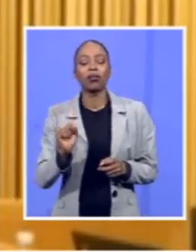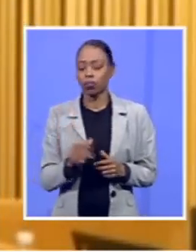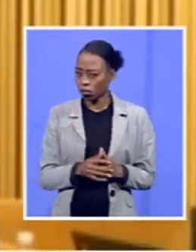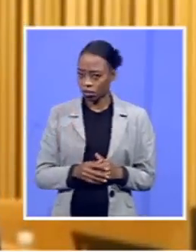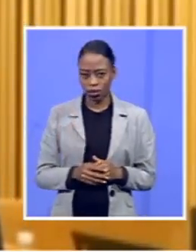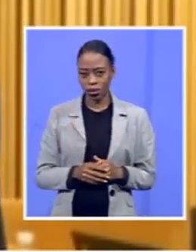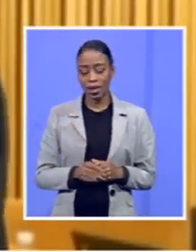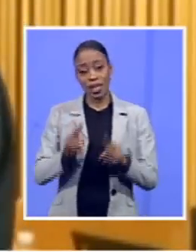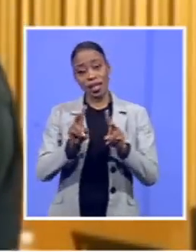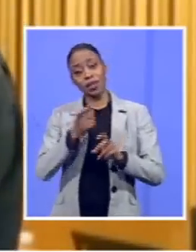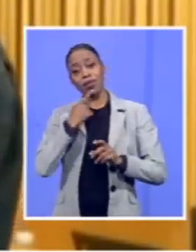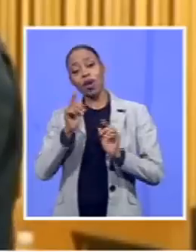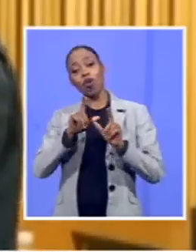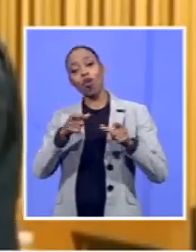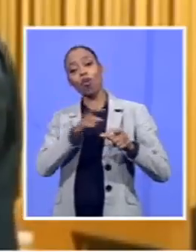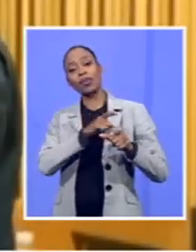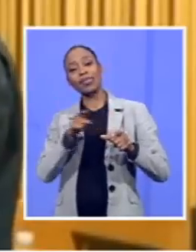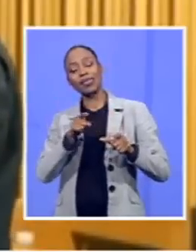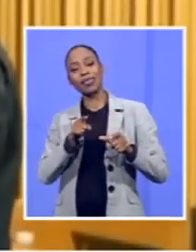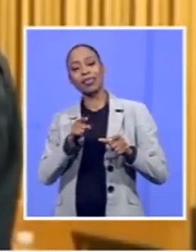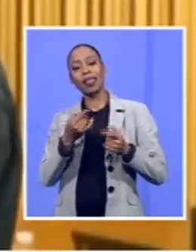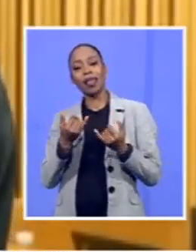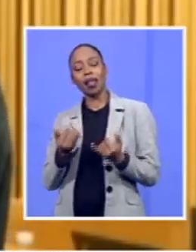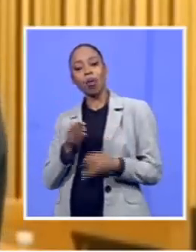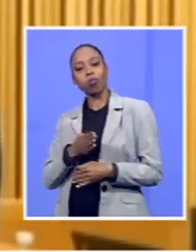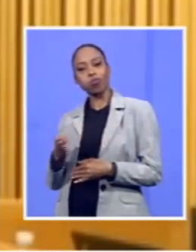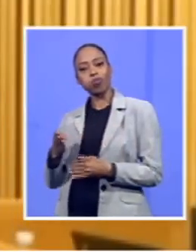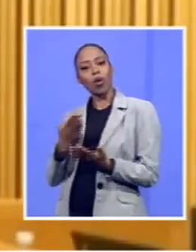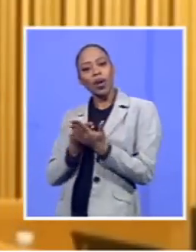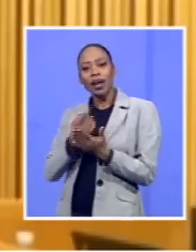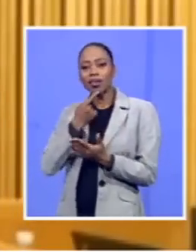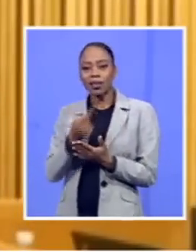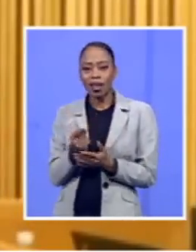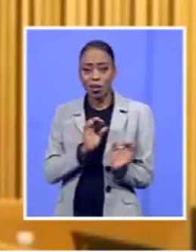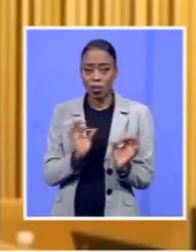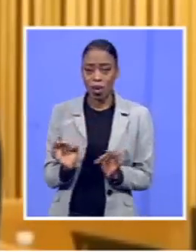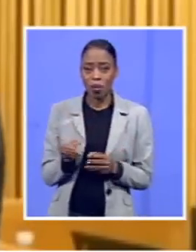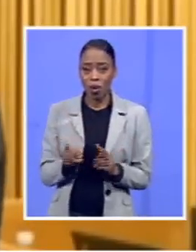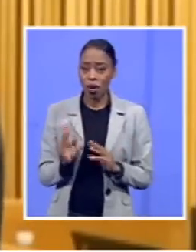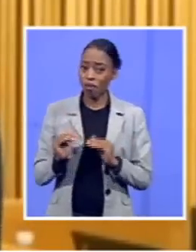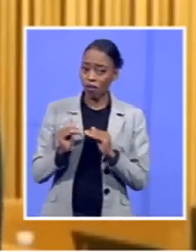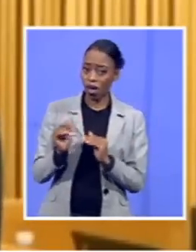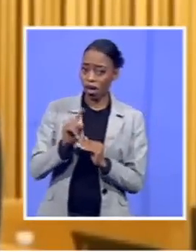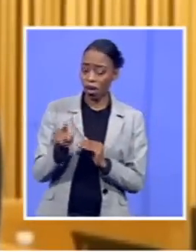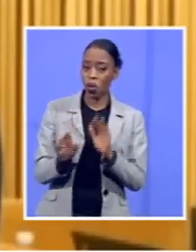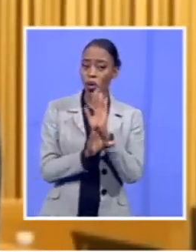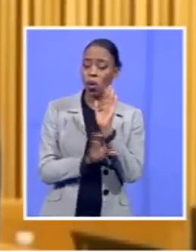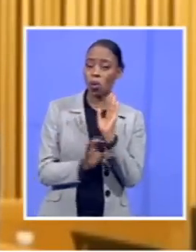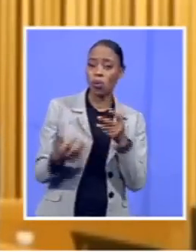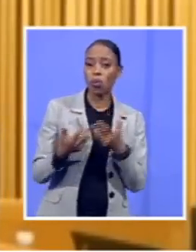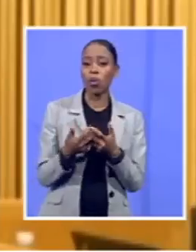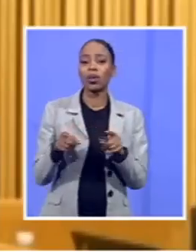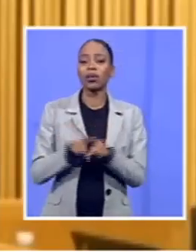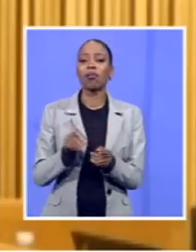is whether the committee that is sitting can be described properly, fairly, constitutionally as